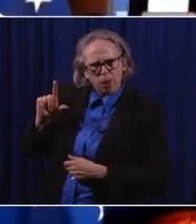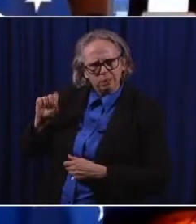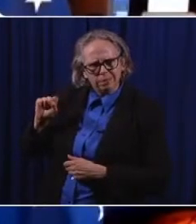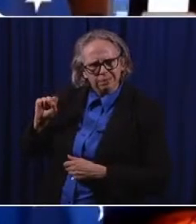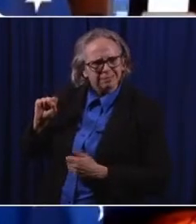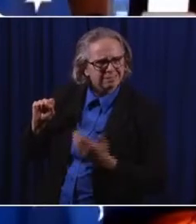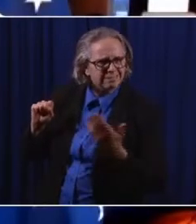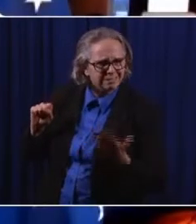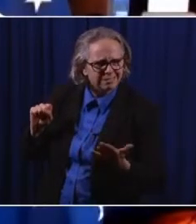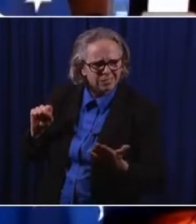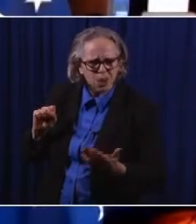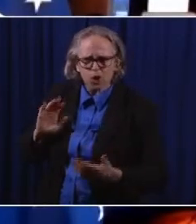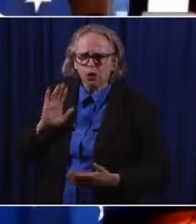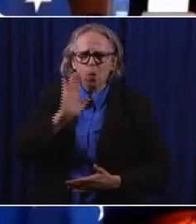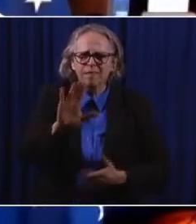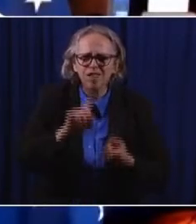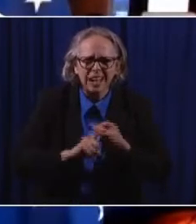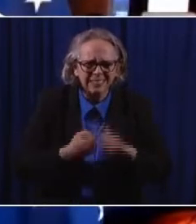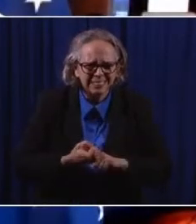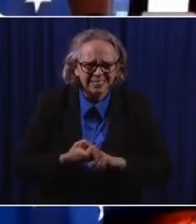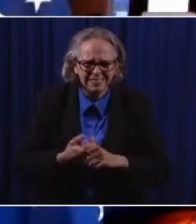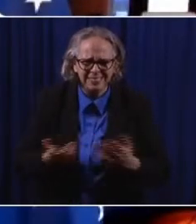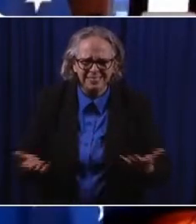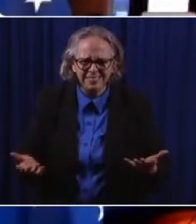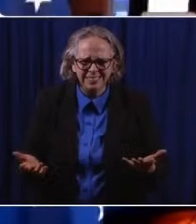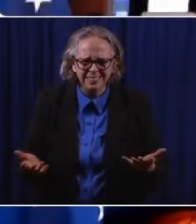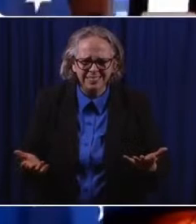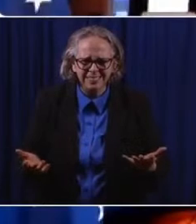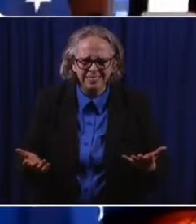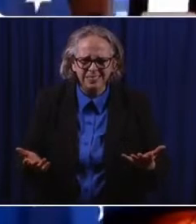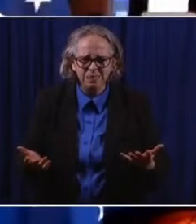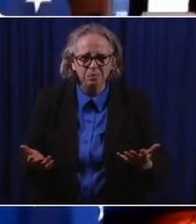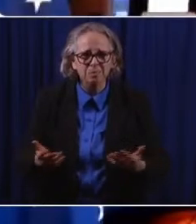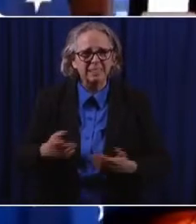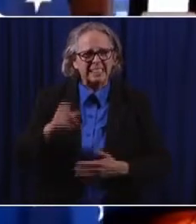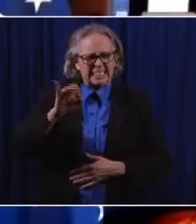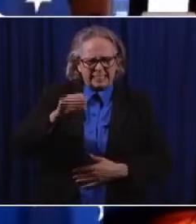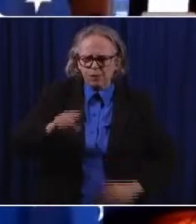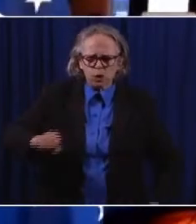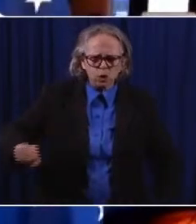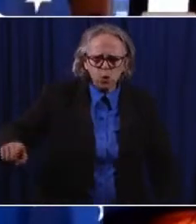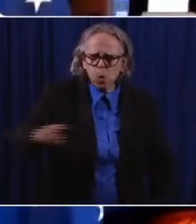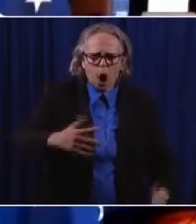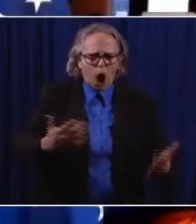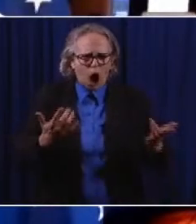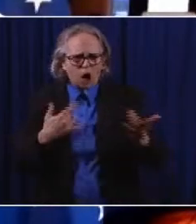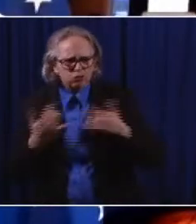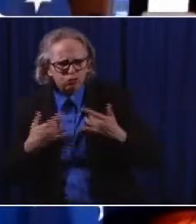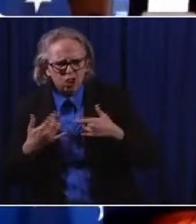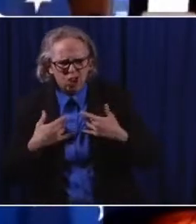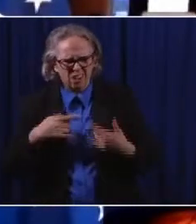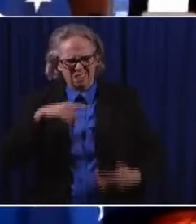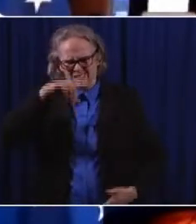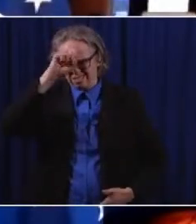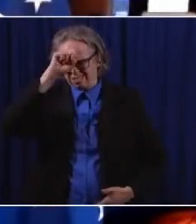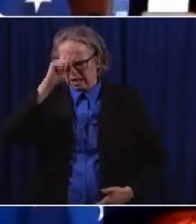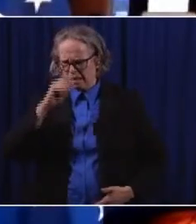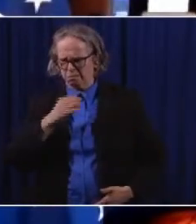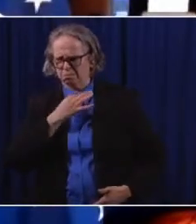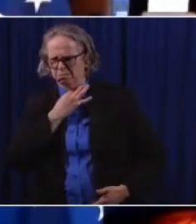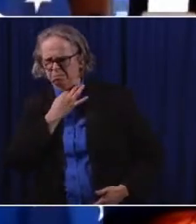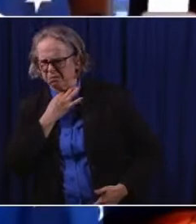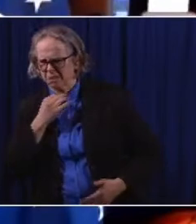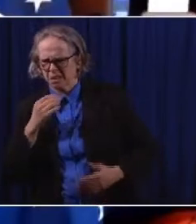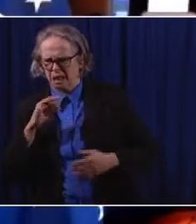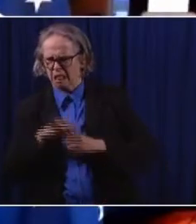are your friends and neighbors. And if you have concerns, if you have questions about whether the elections process is going to